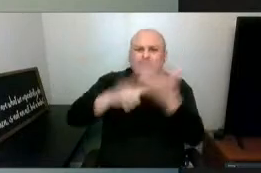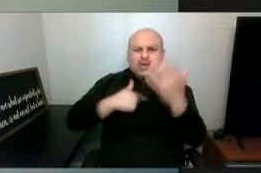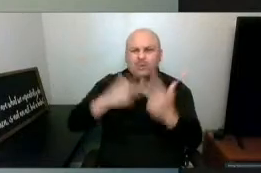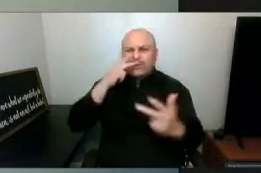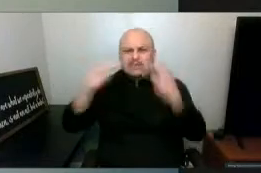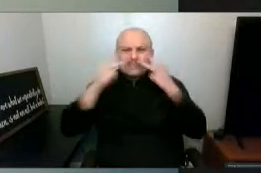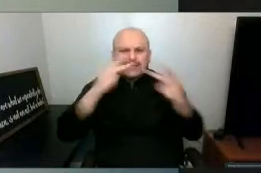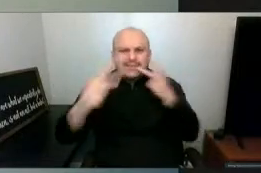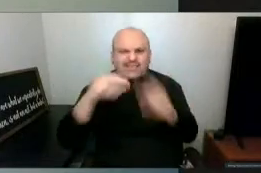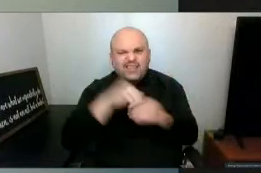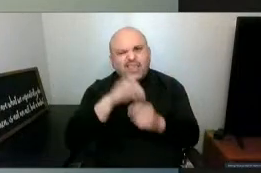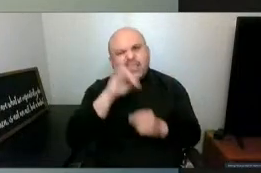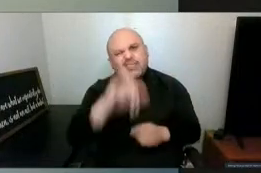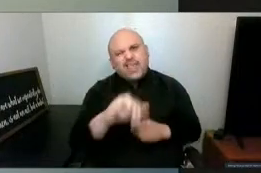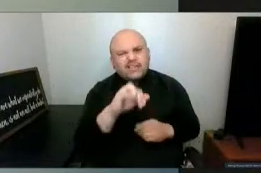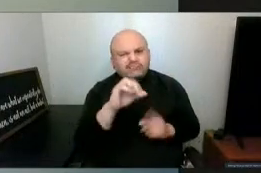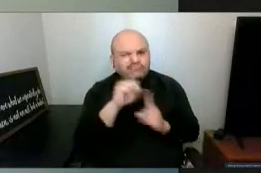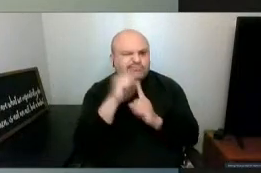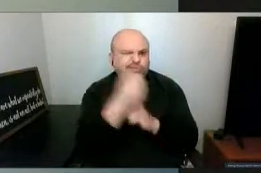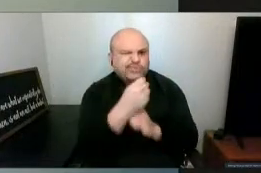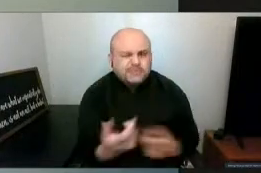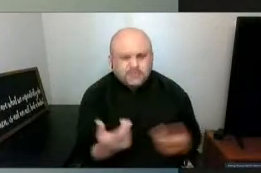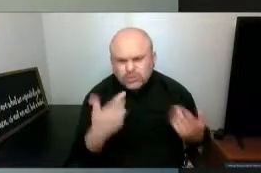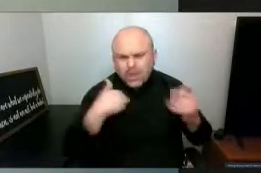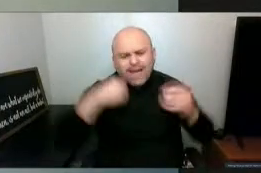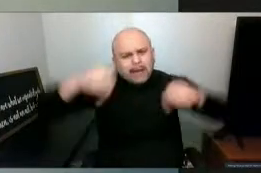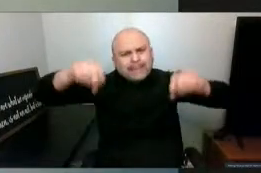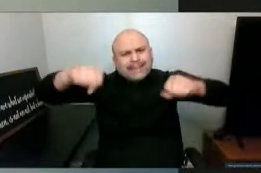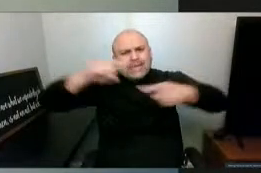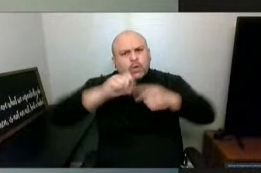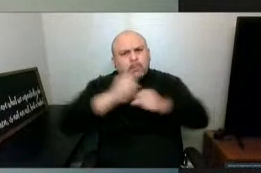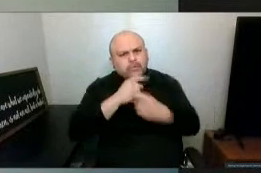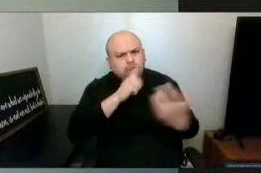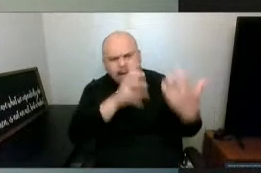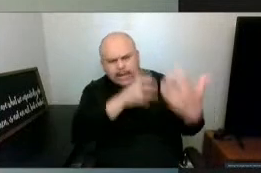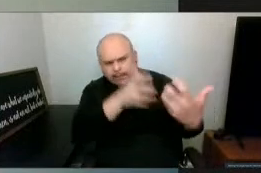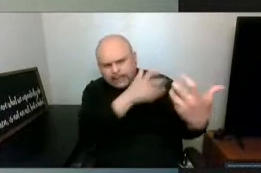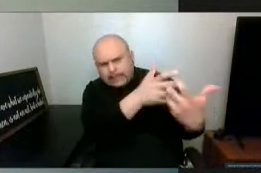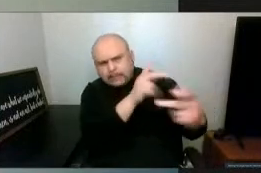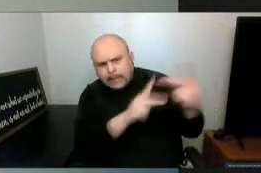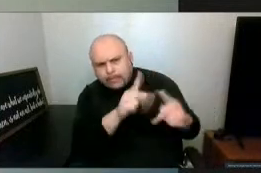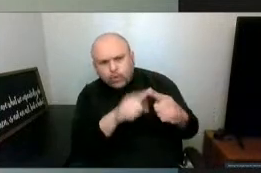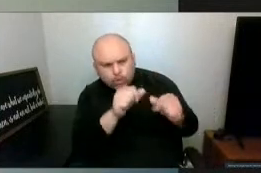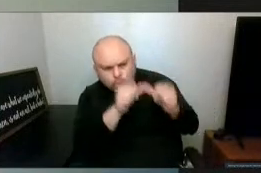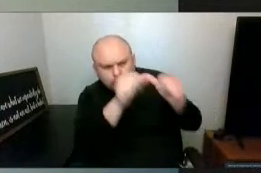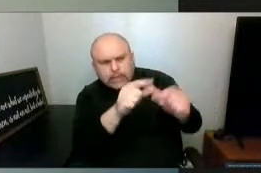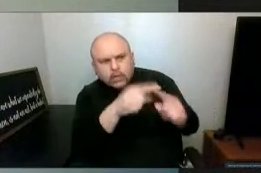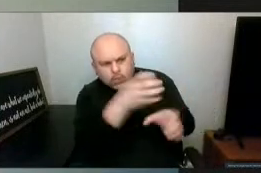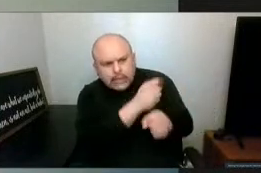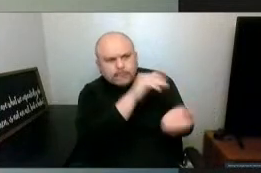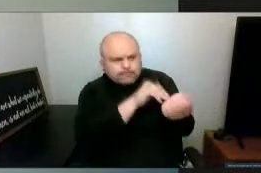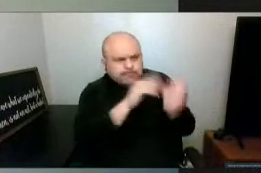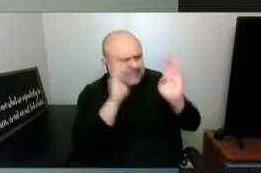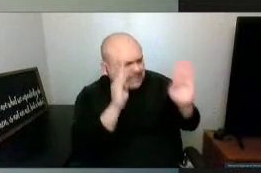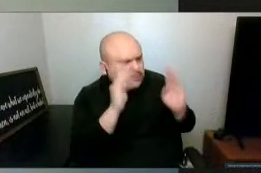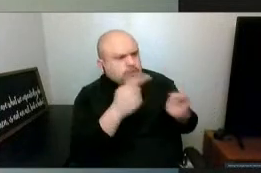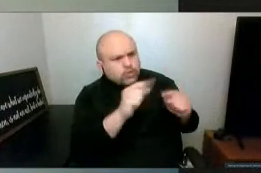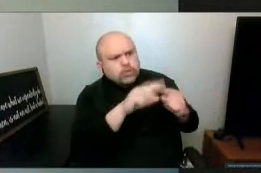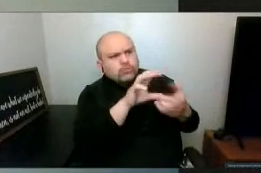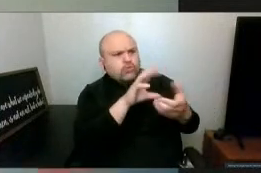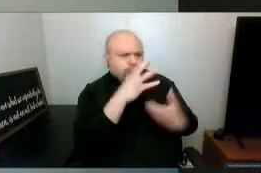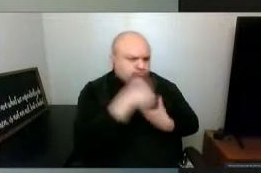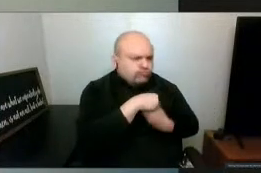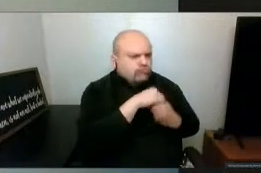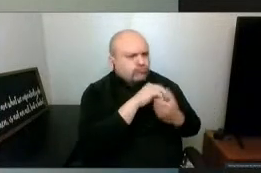impact. And we have the ability to make accommodations for people so they can continue to get care and continue to engage in their own treatment. To me,